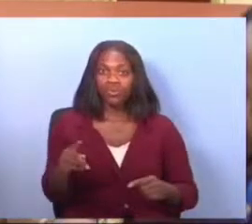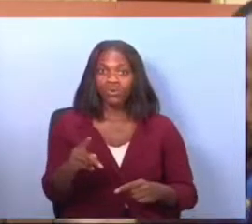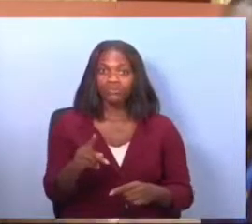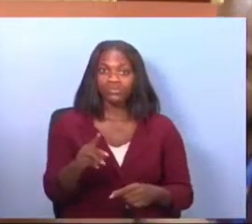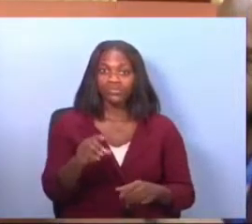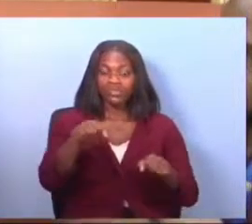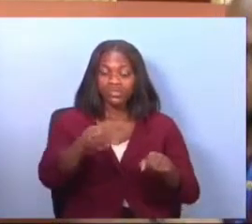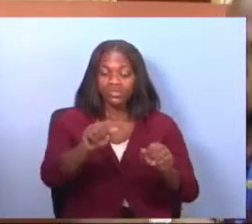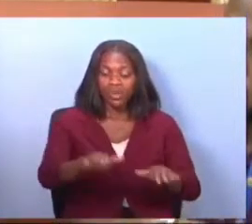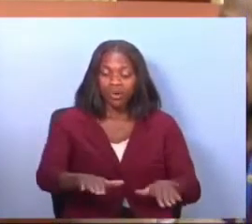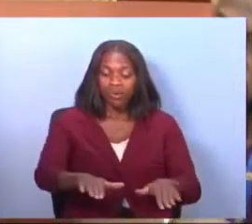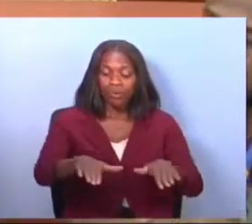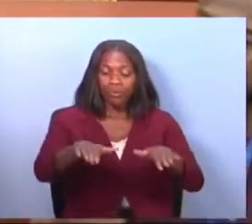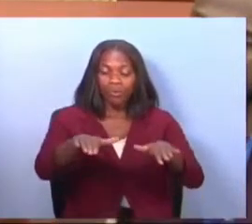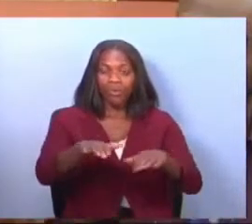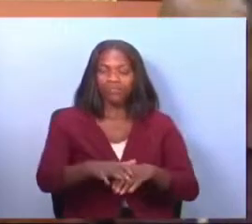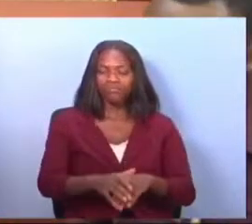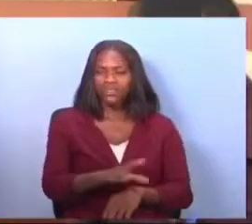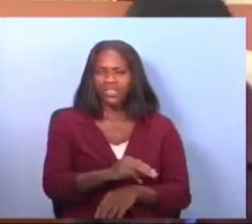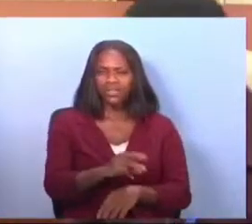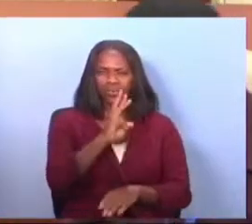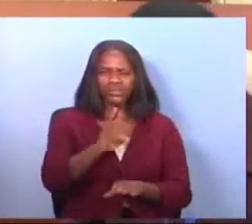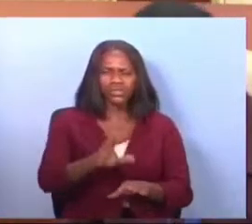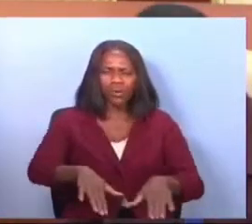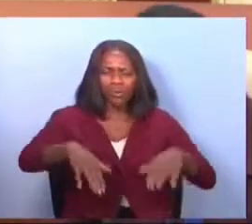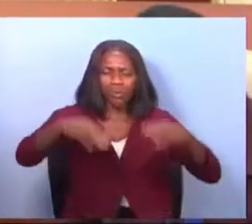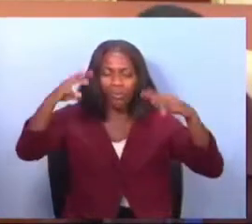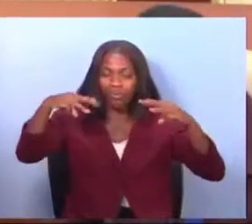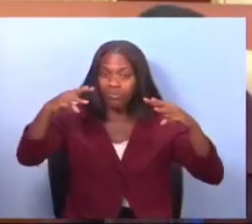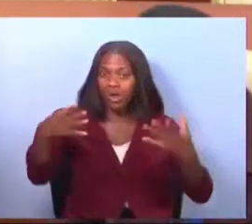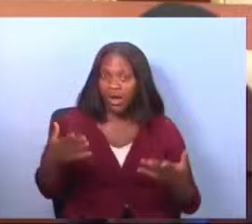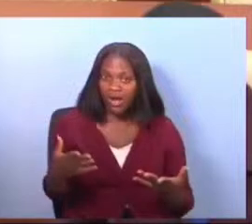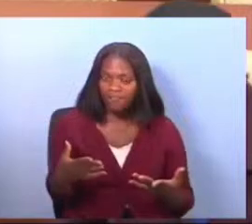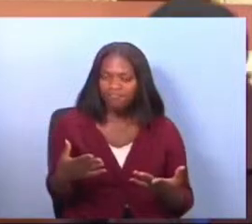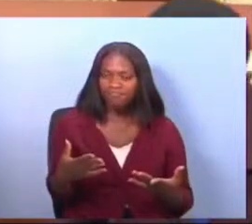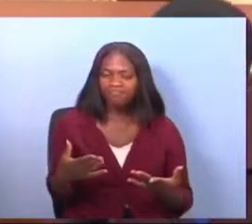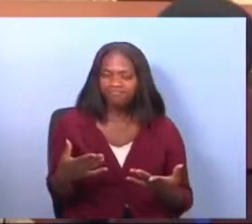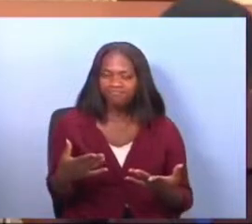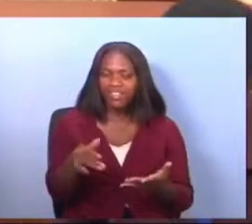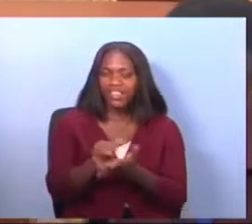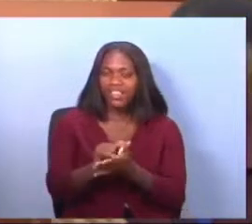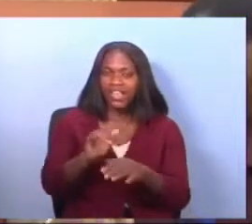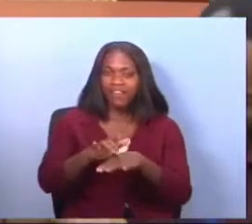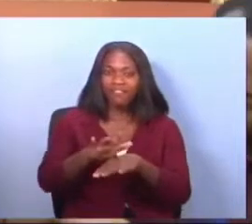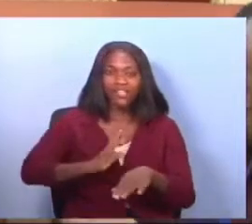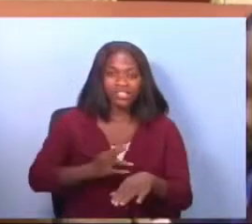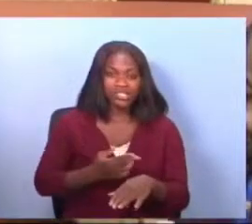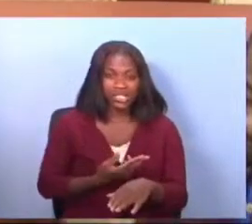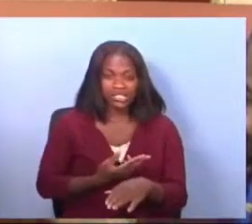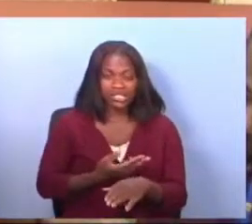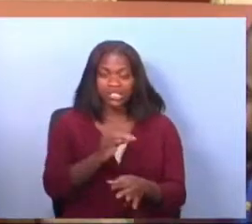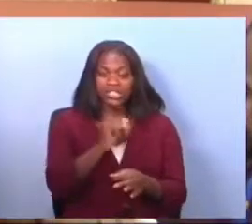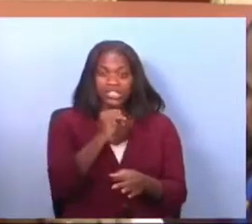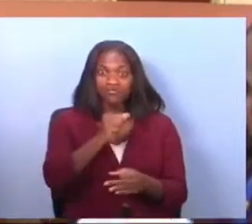are but a few challenges that will overtake us if we do not soldier on in our quest.